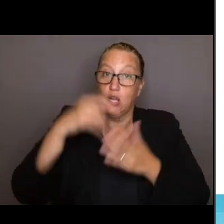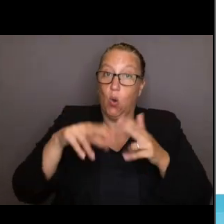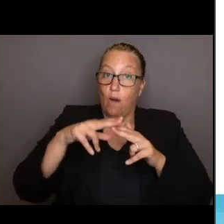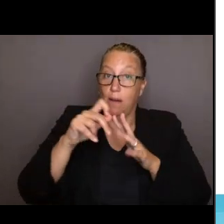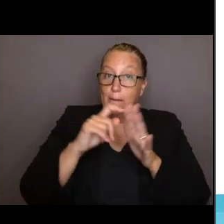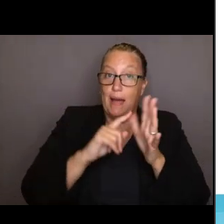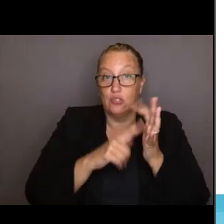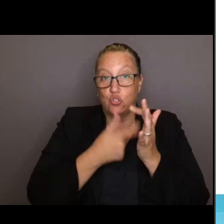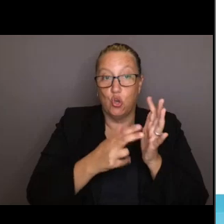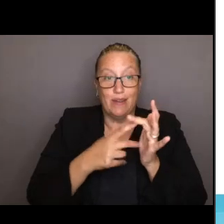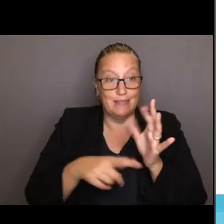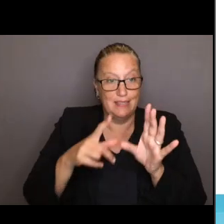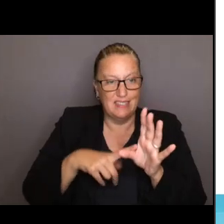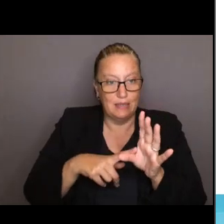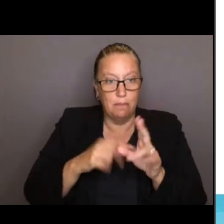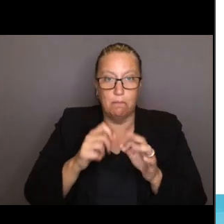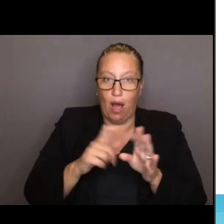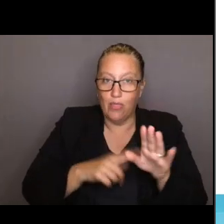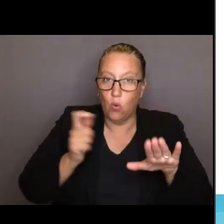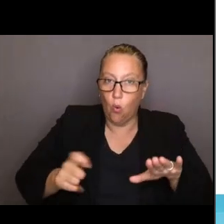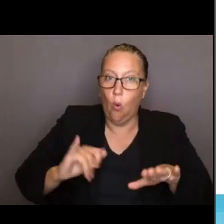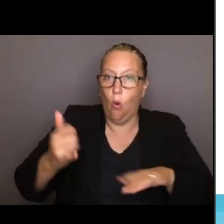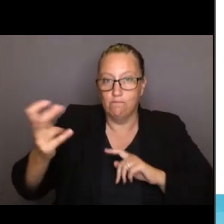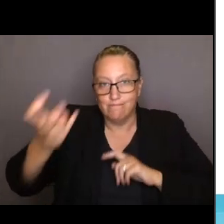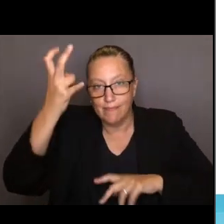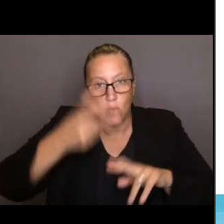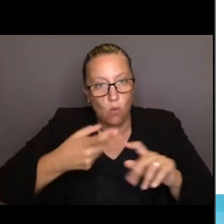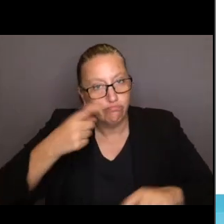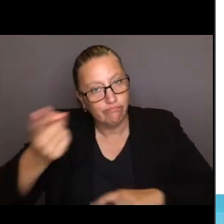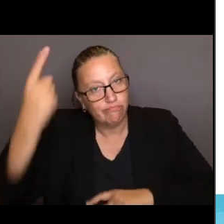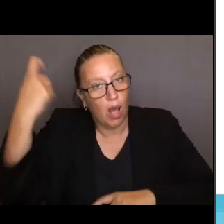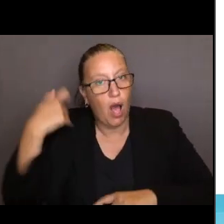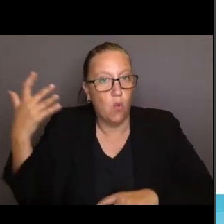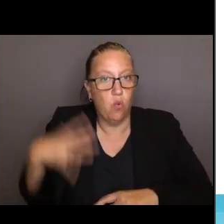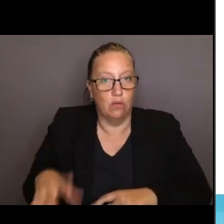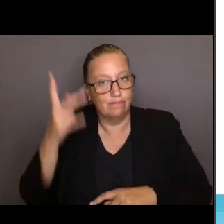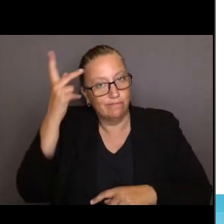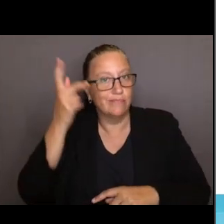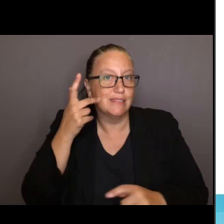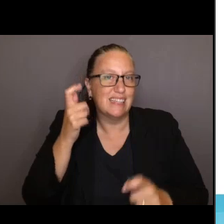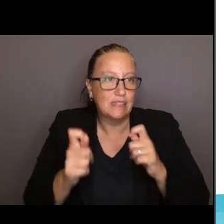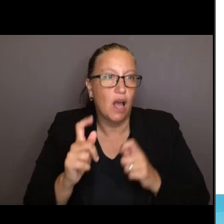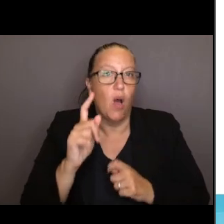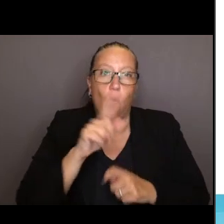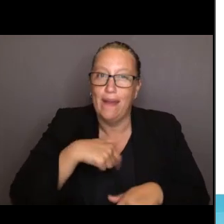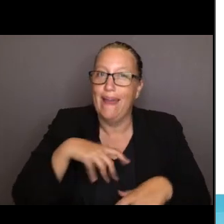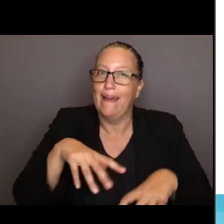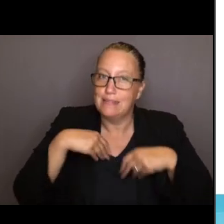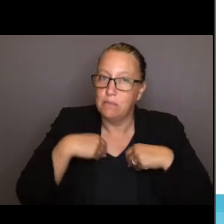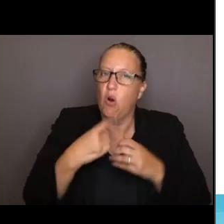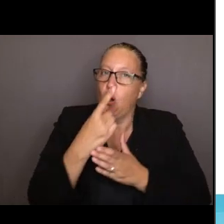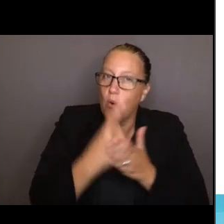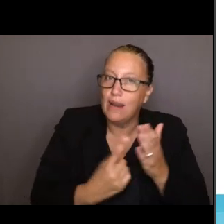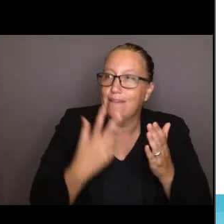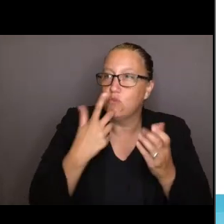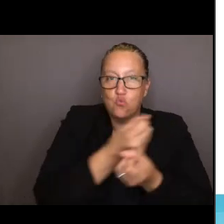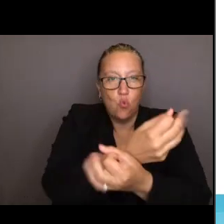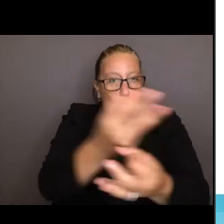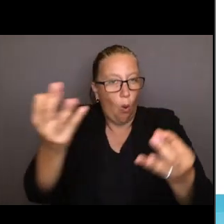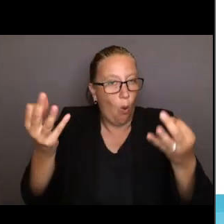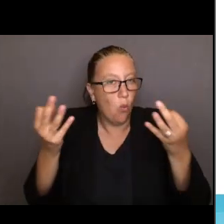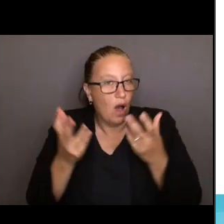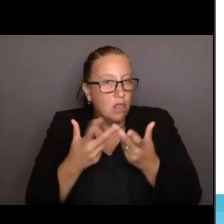for parenting testing if no other appropriate service can assist, either party denies